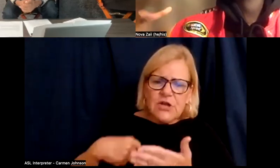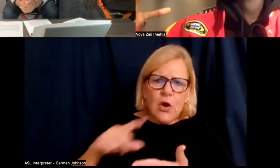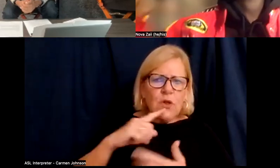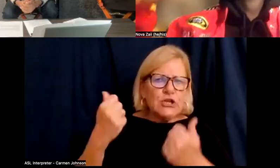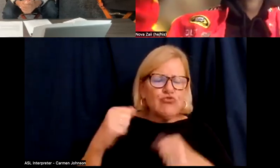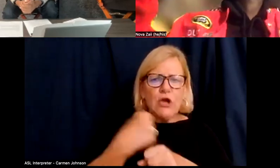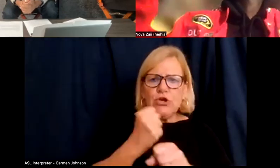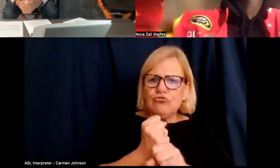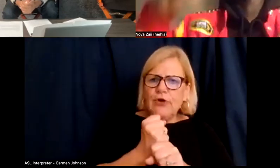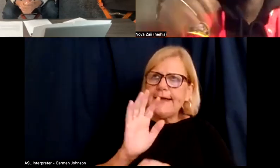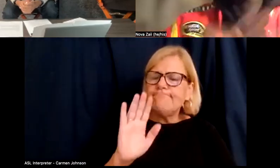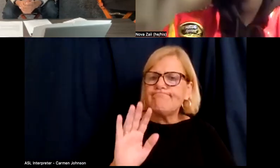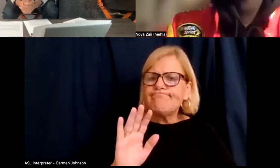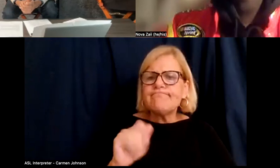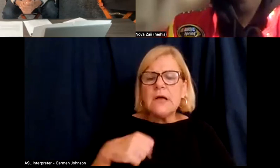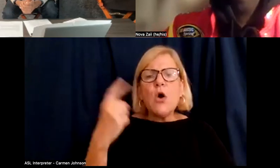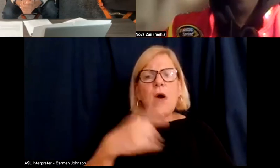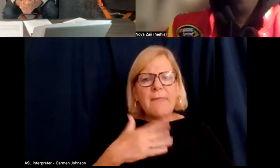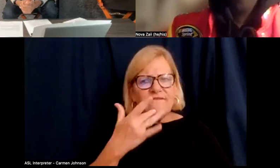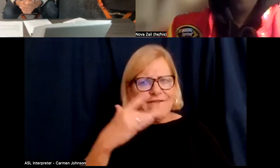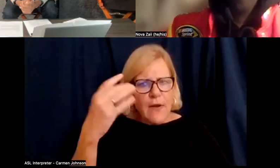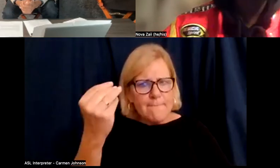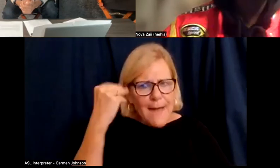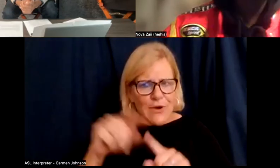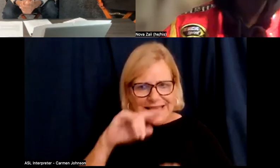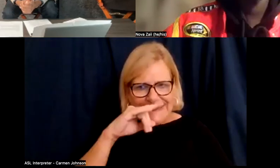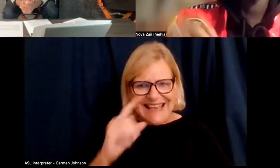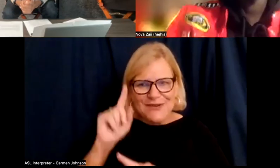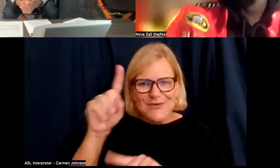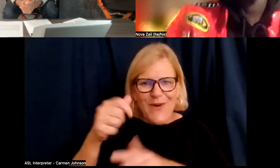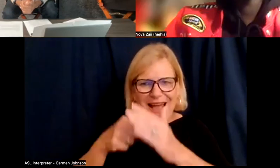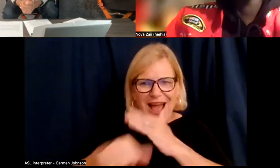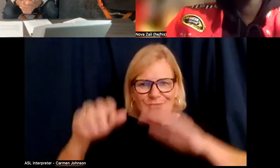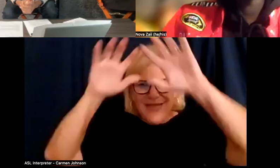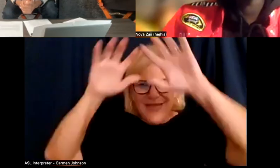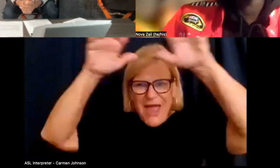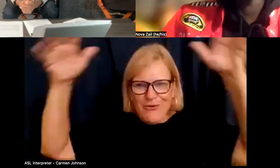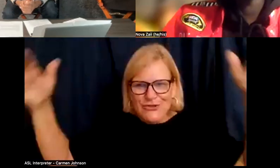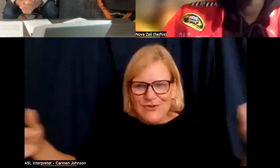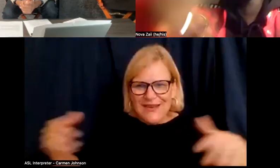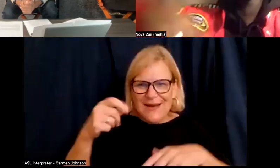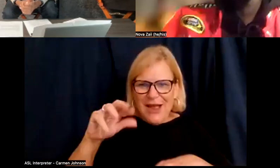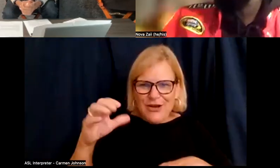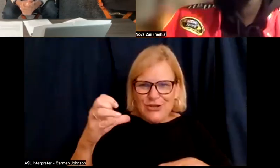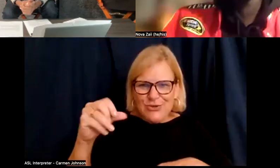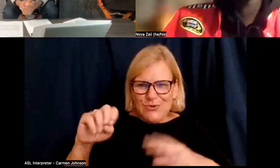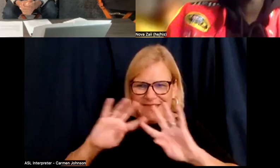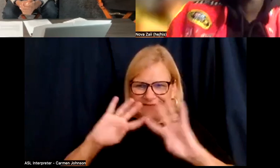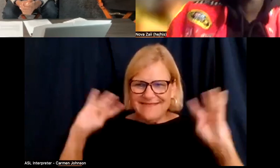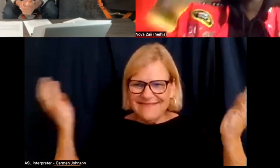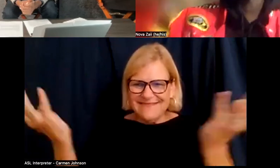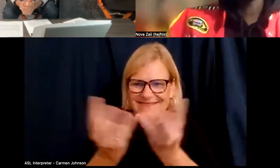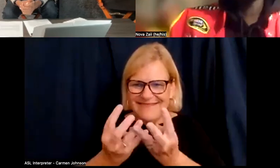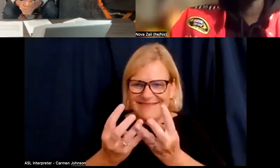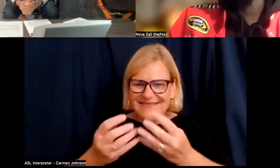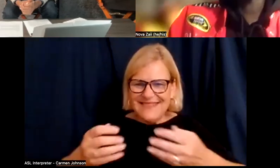and create this. So one of my favorite memories as a kid was going under that parachute thing. You know how you'd be in a ring and you'd